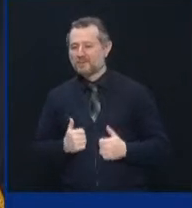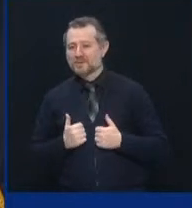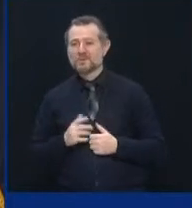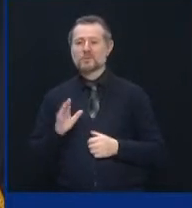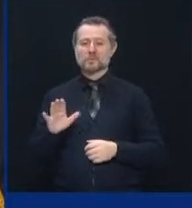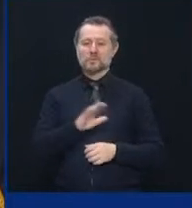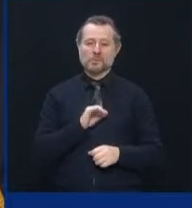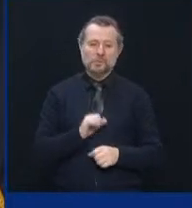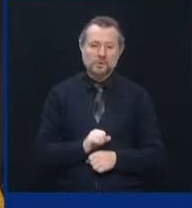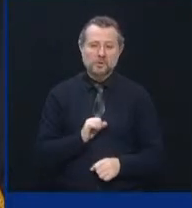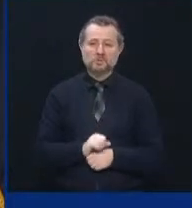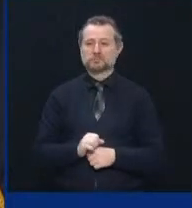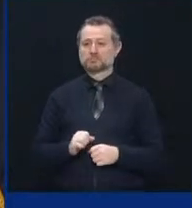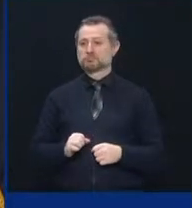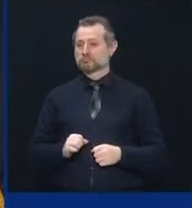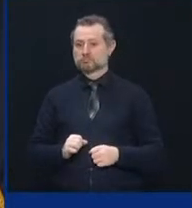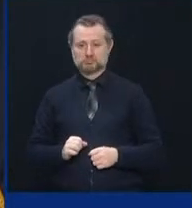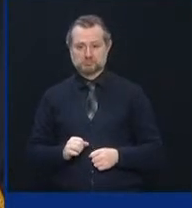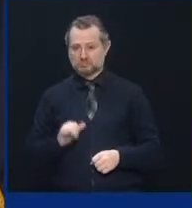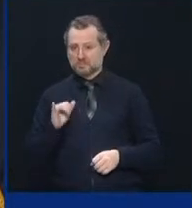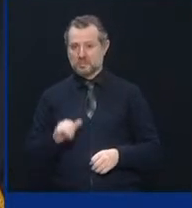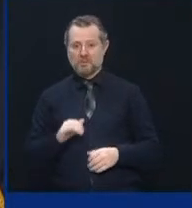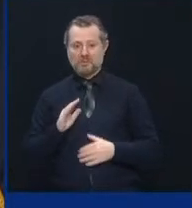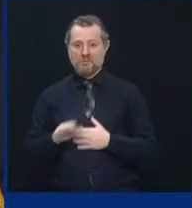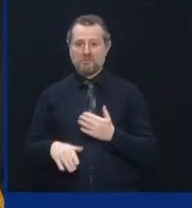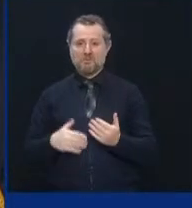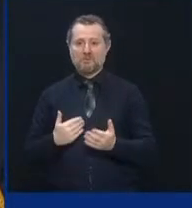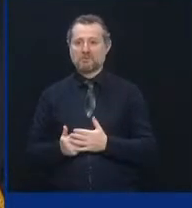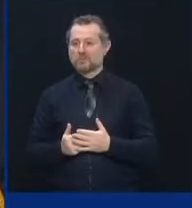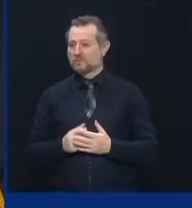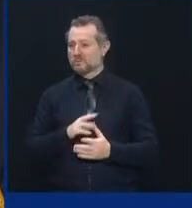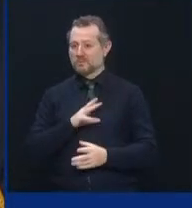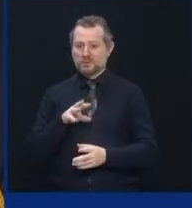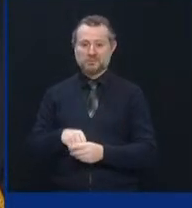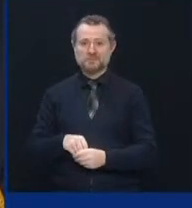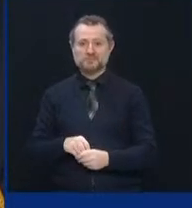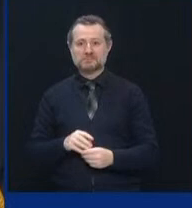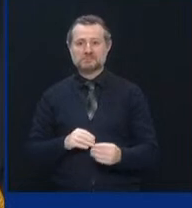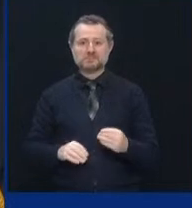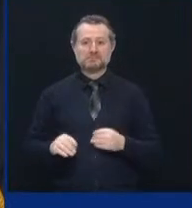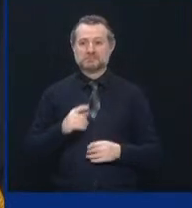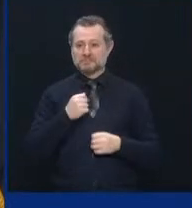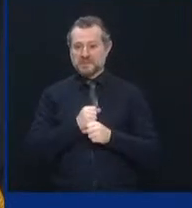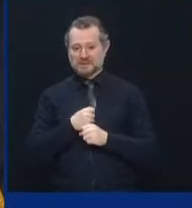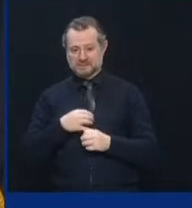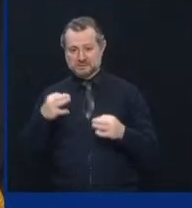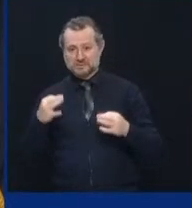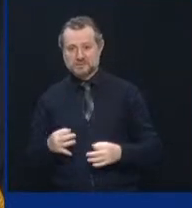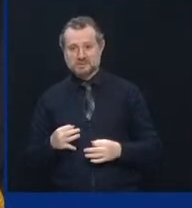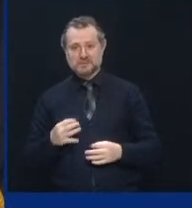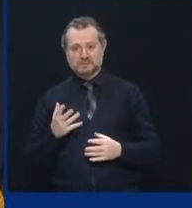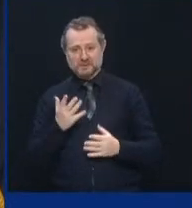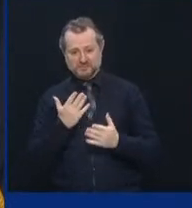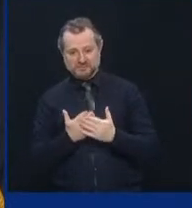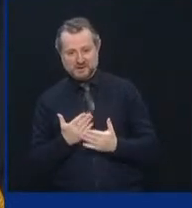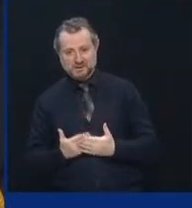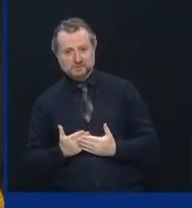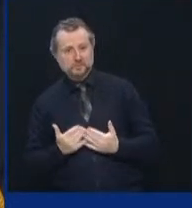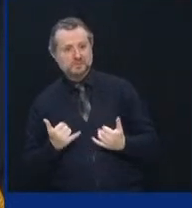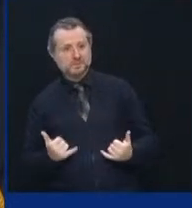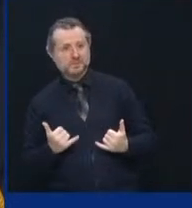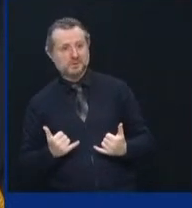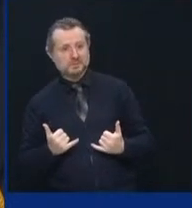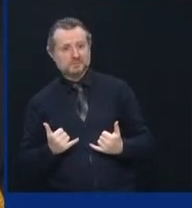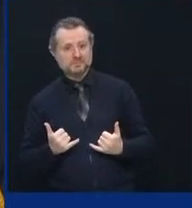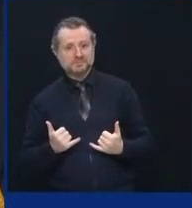stake. We make decisions based on the facts today. Based on the facts today,